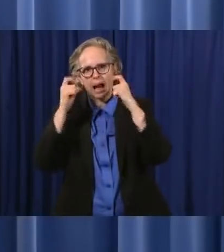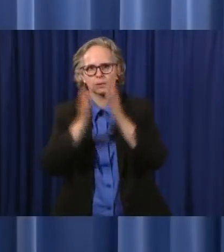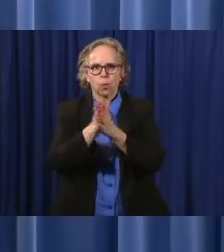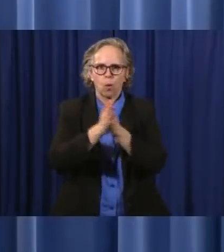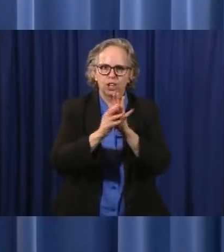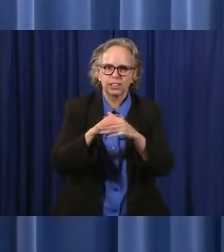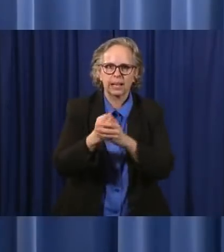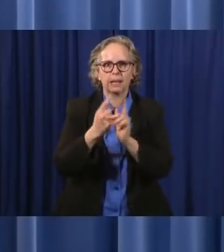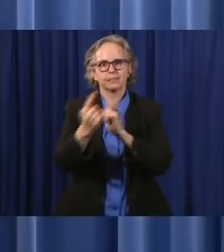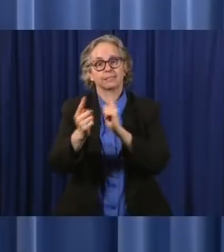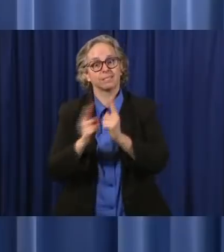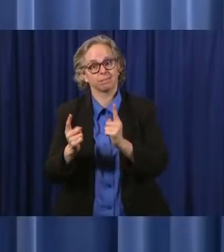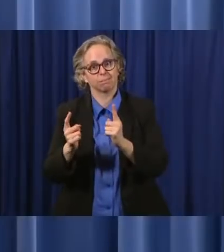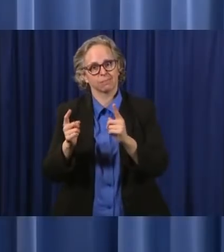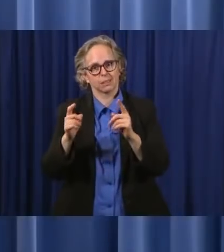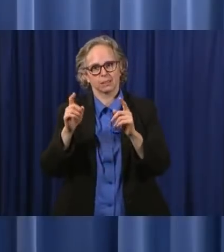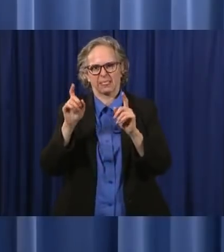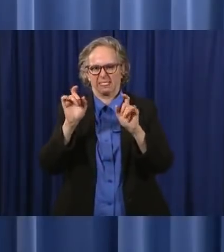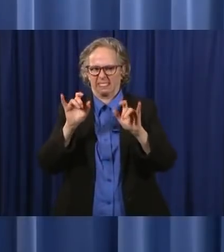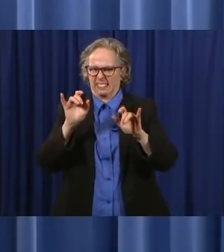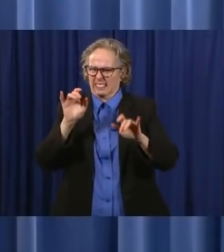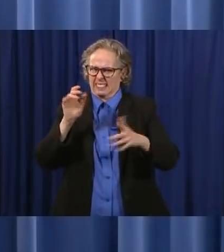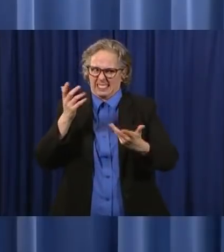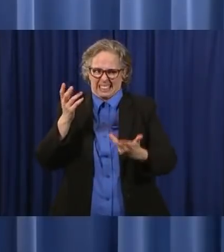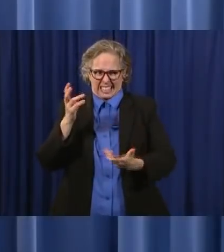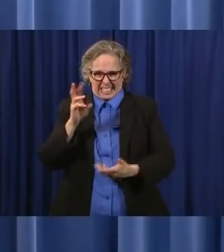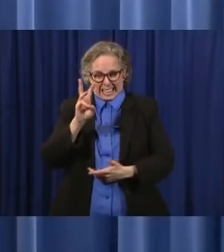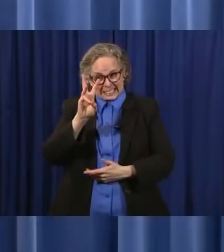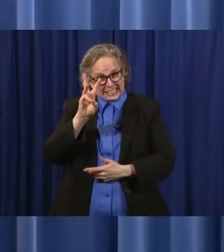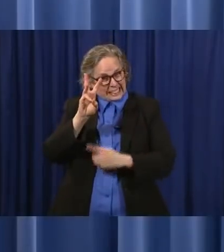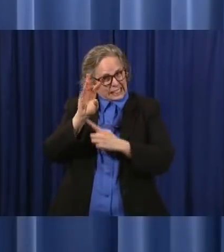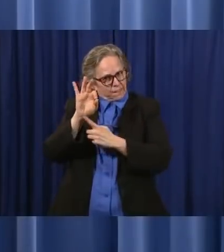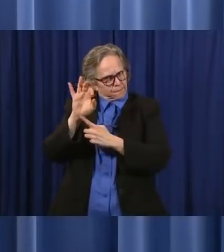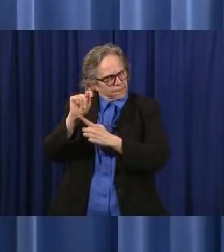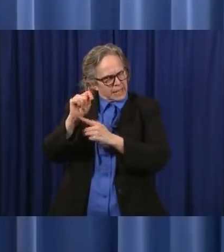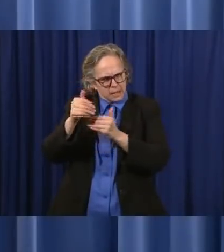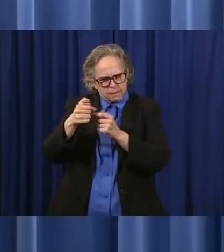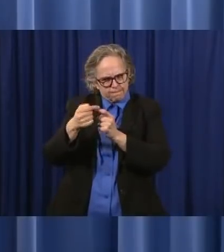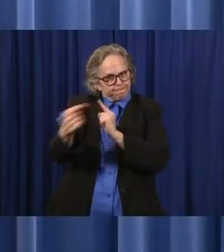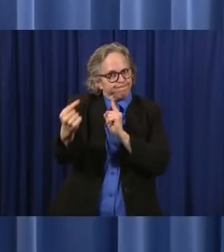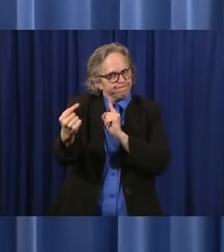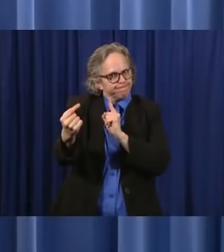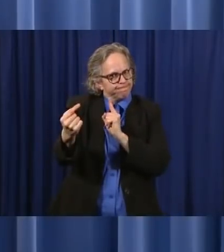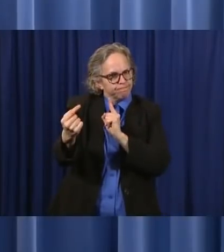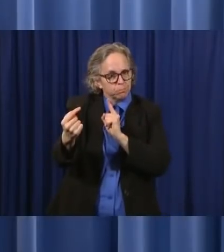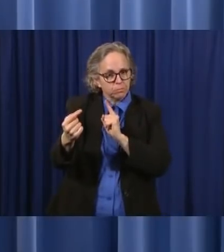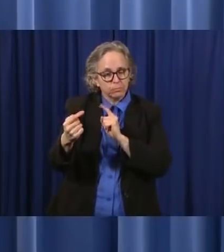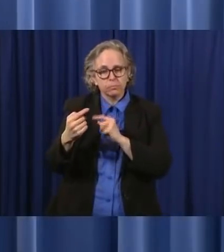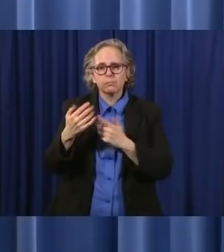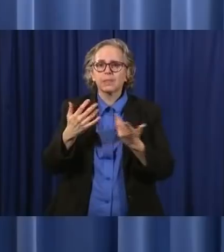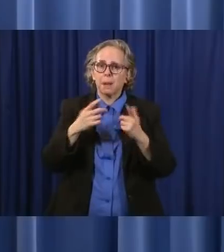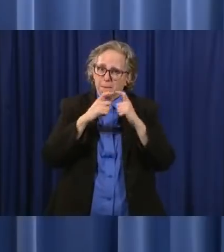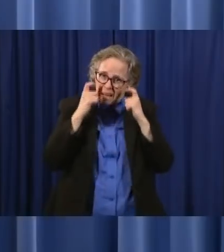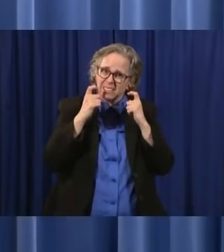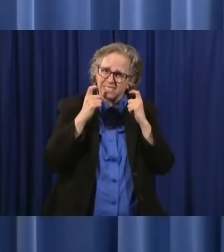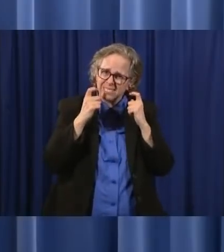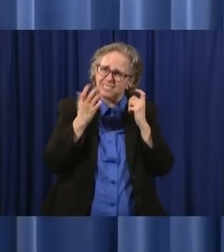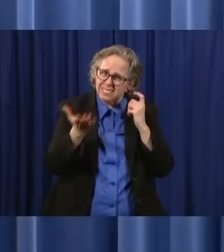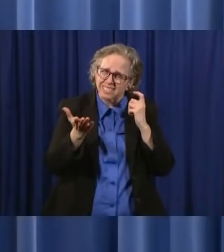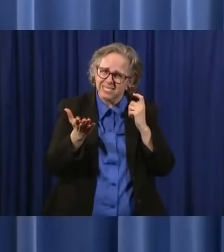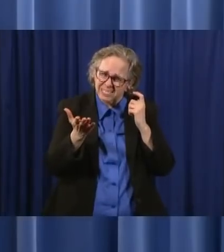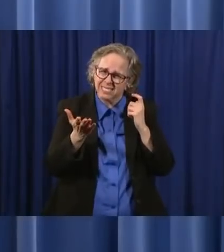staying 6 feet, at least 6 feet away from someone else, wearing a mask, doing all the things that need to be